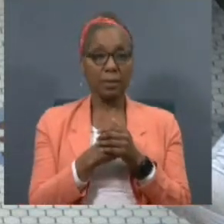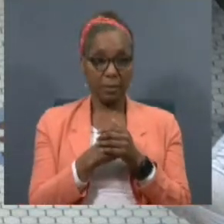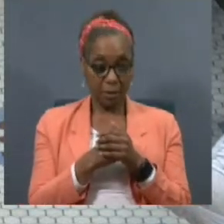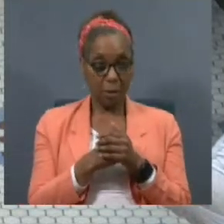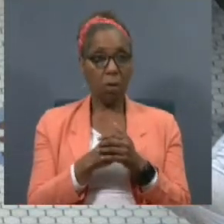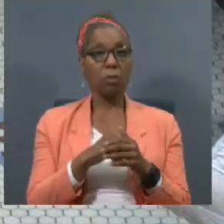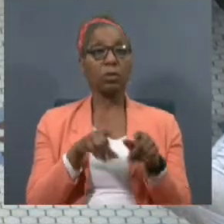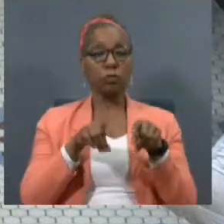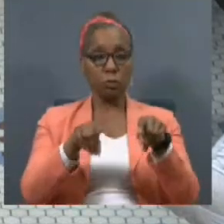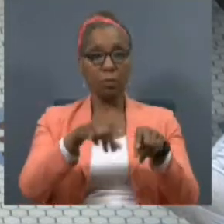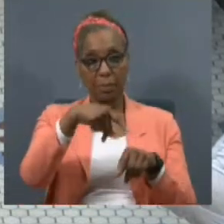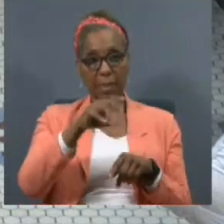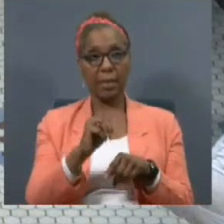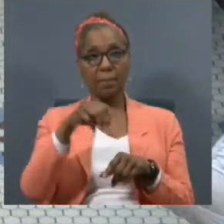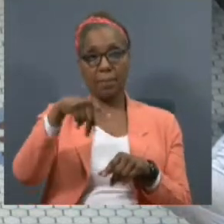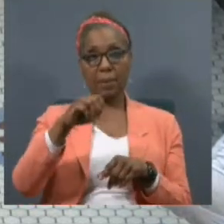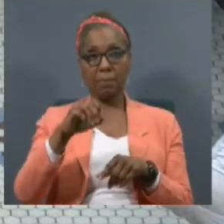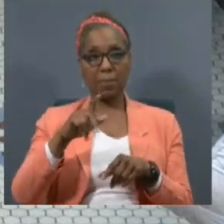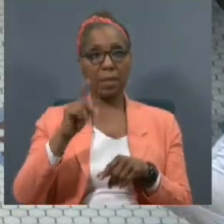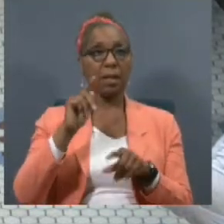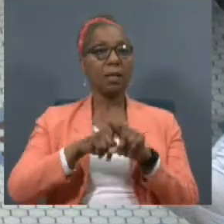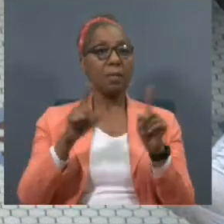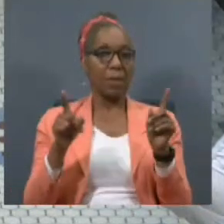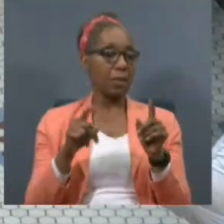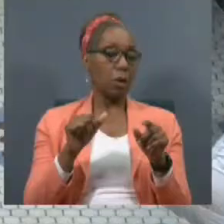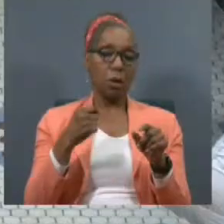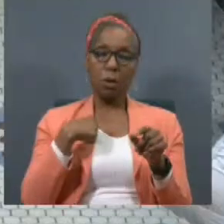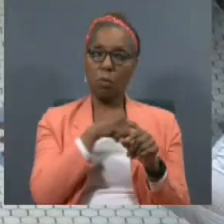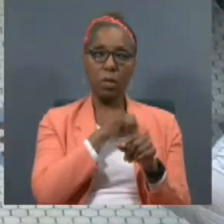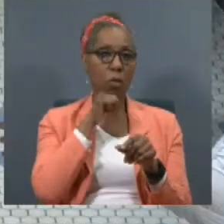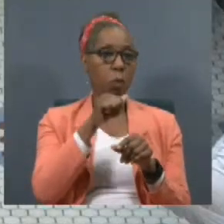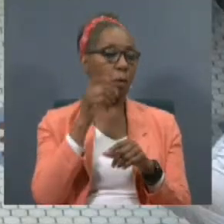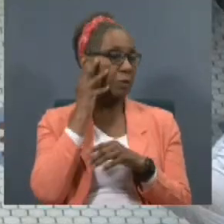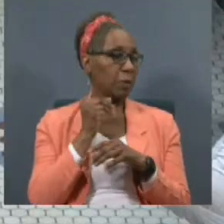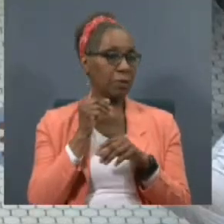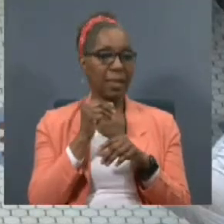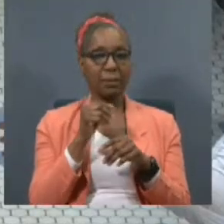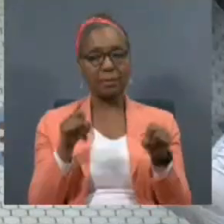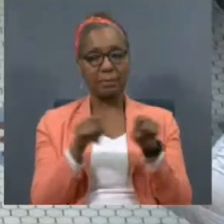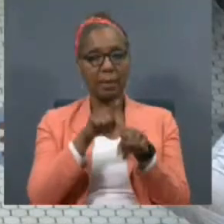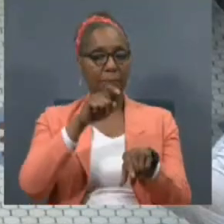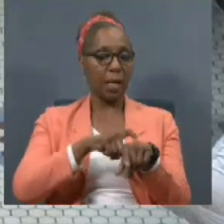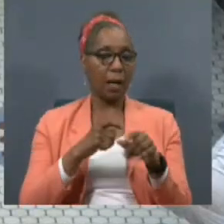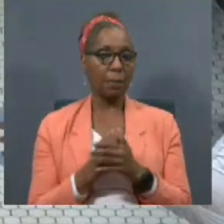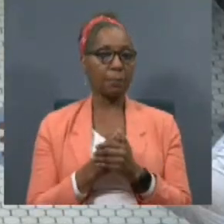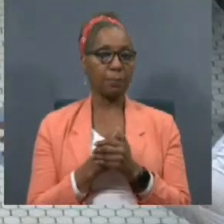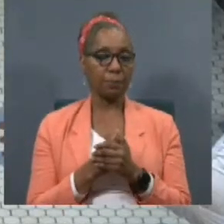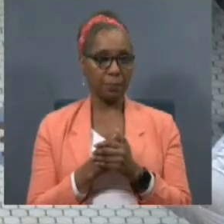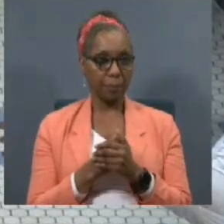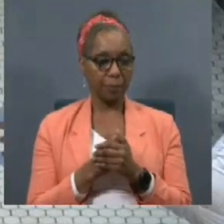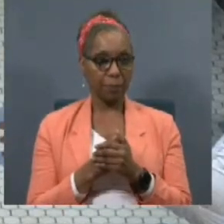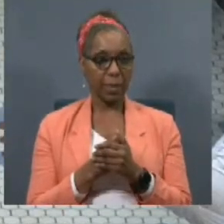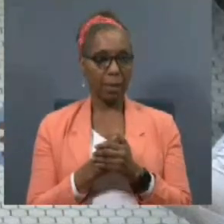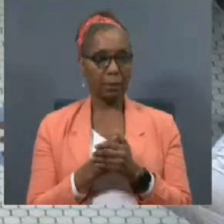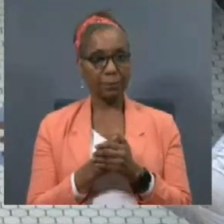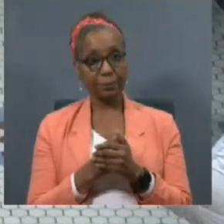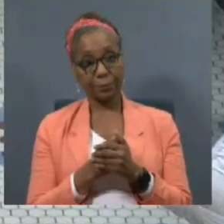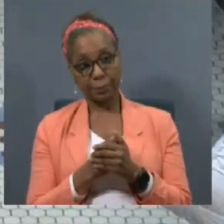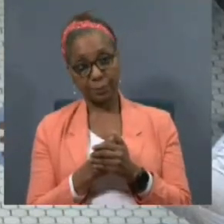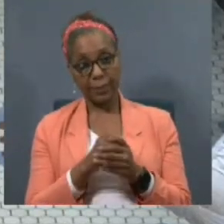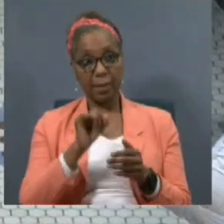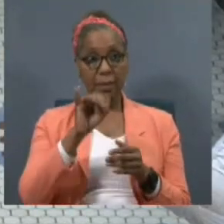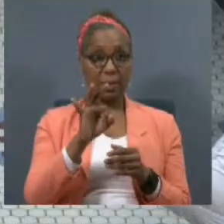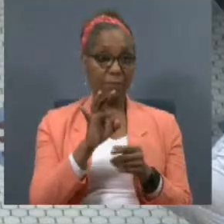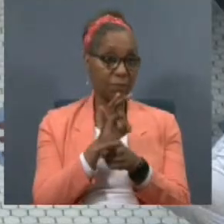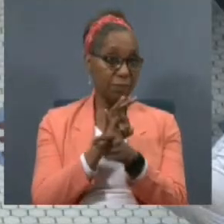peak, but it'll be staggered. We won't be hitting it at a direct time. if you have